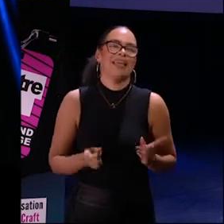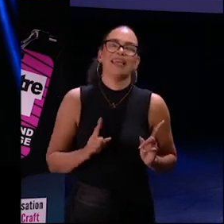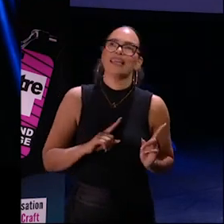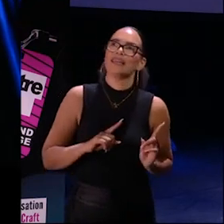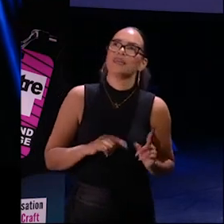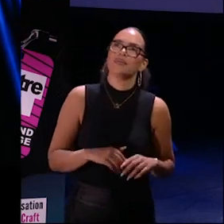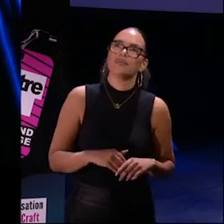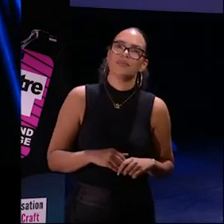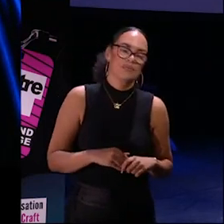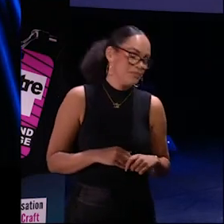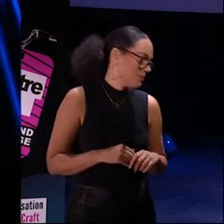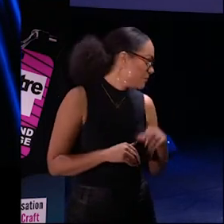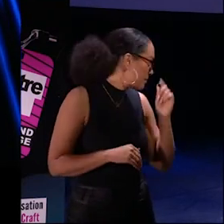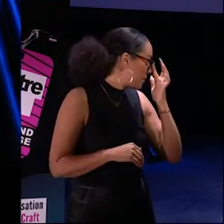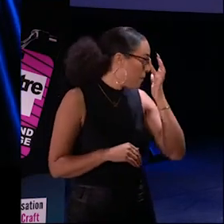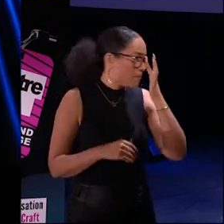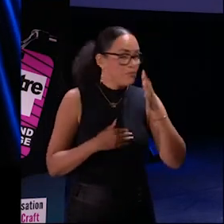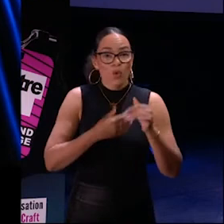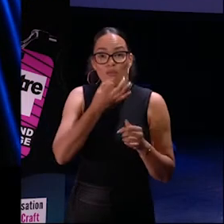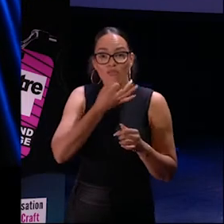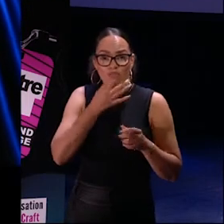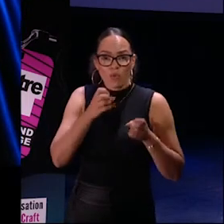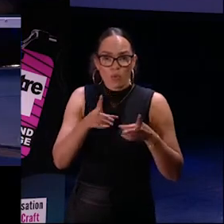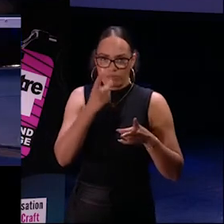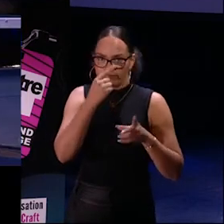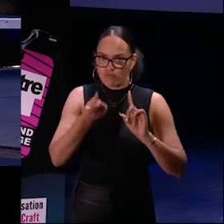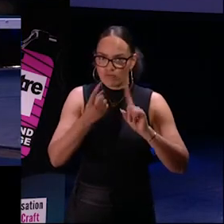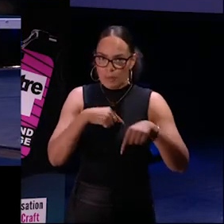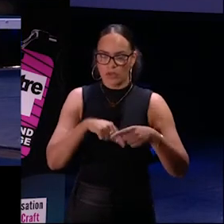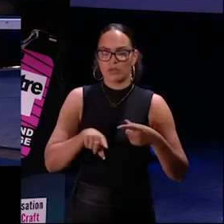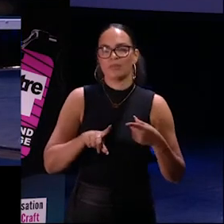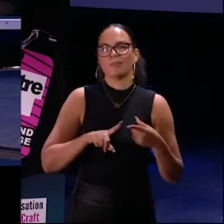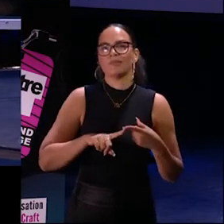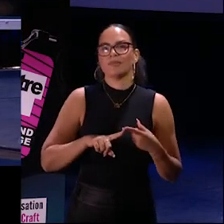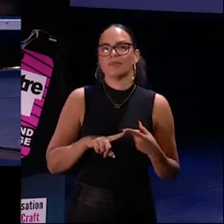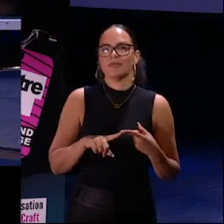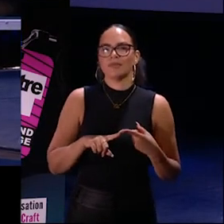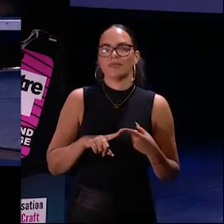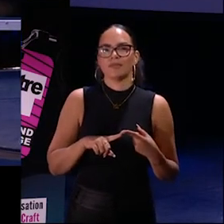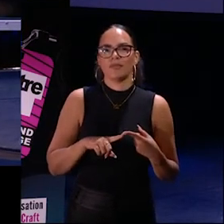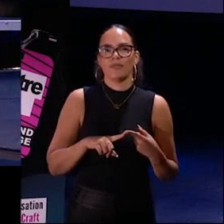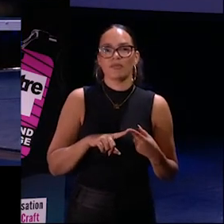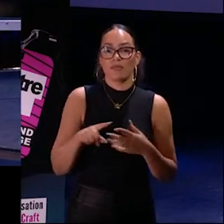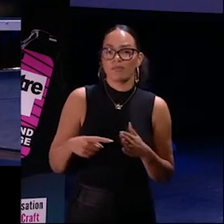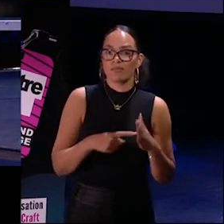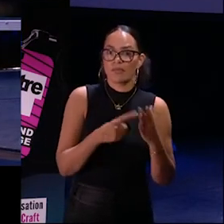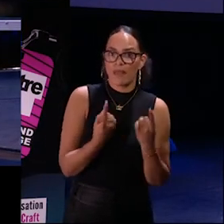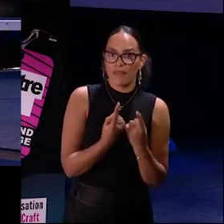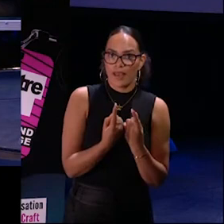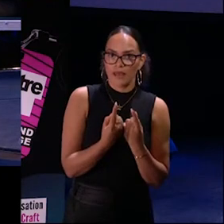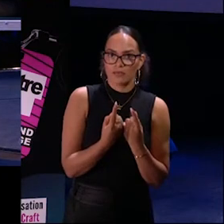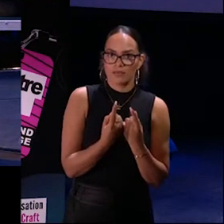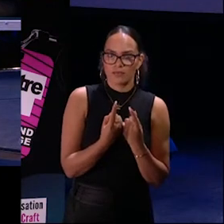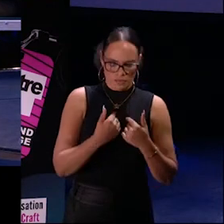I think a couple of ways that I could respond to that. Firstly, I think the most important thing is to know what you care